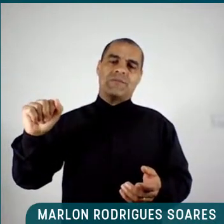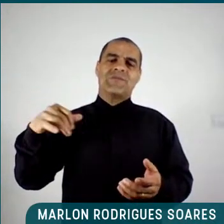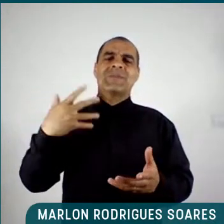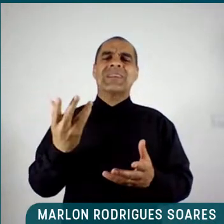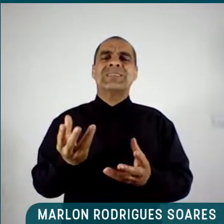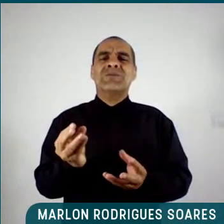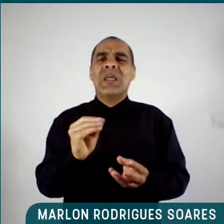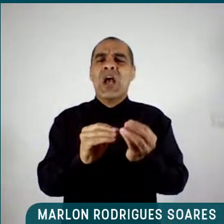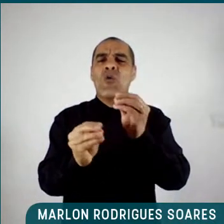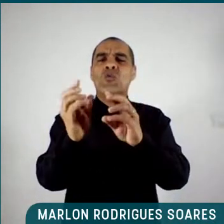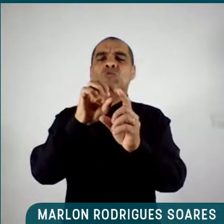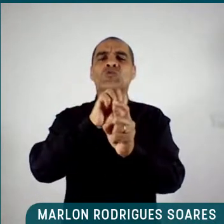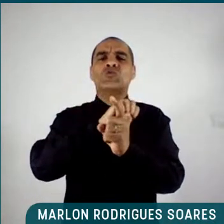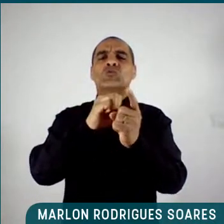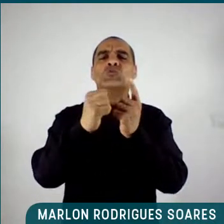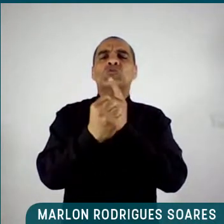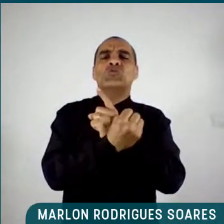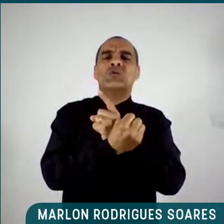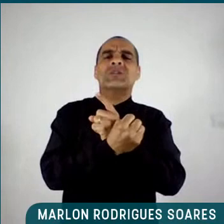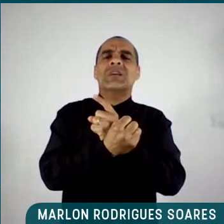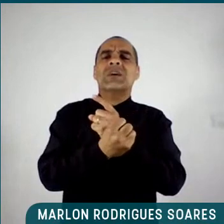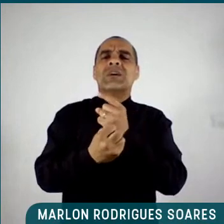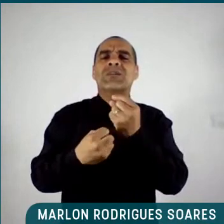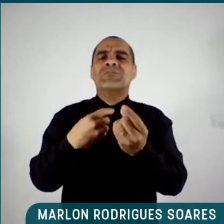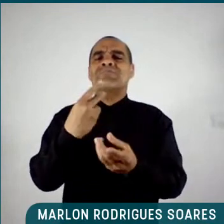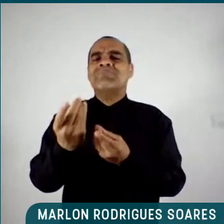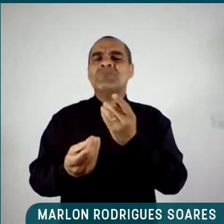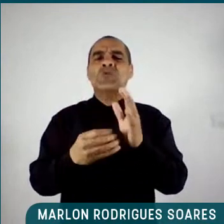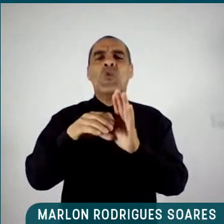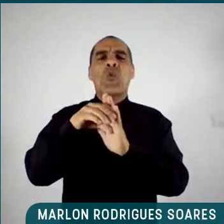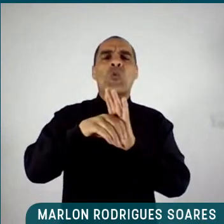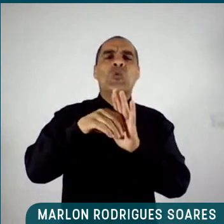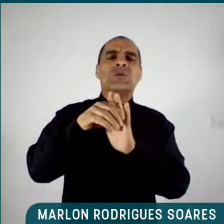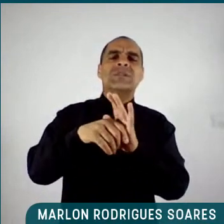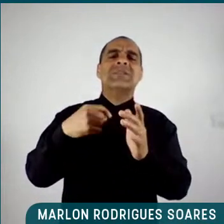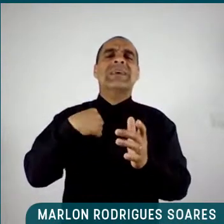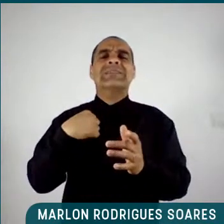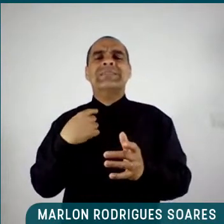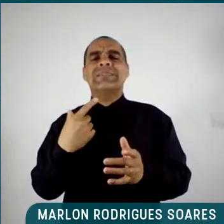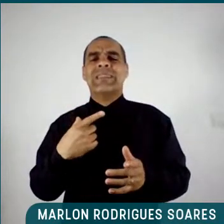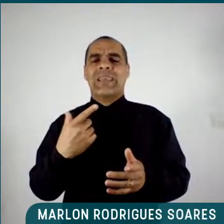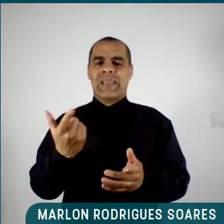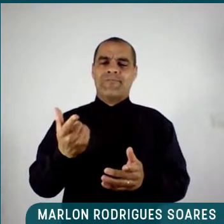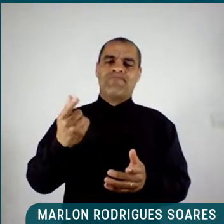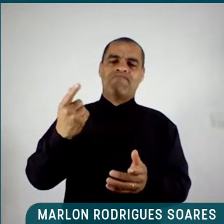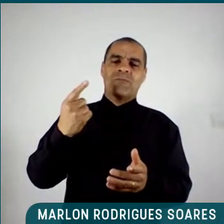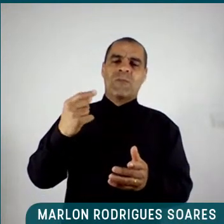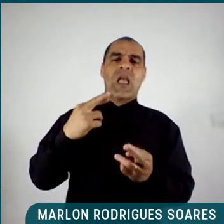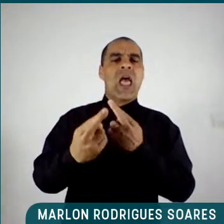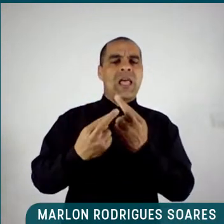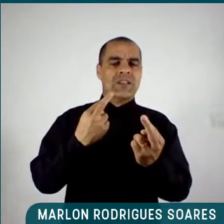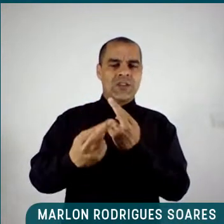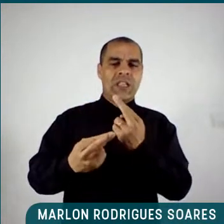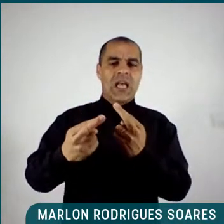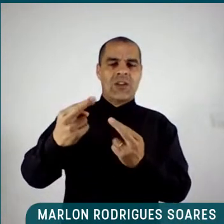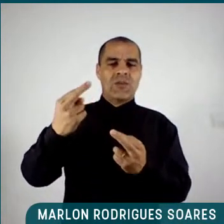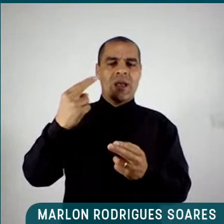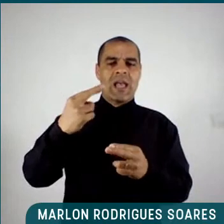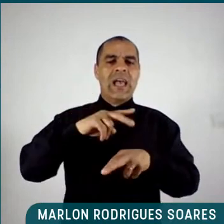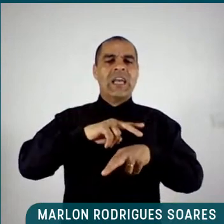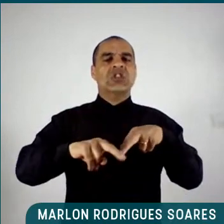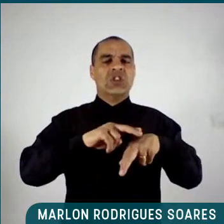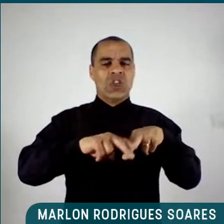some say that actually this construction the social construction and these presumptions that we have